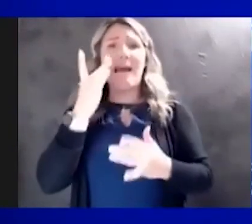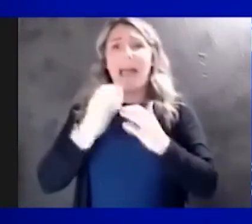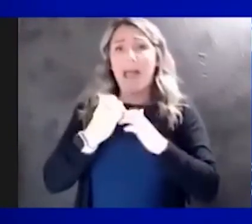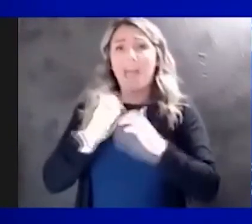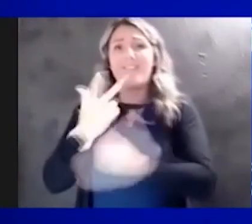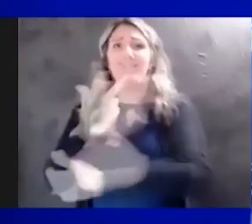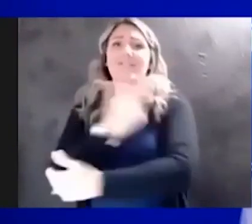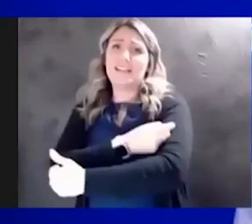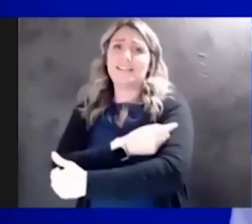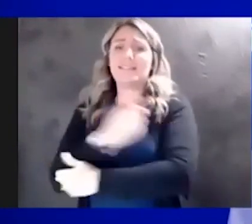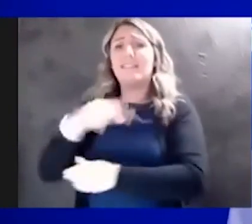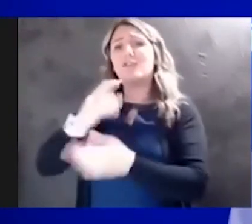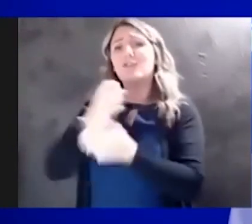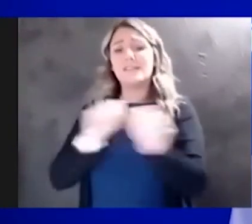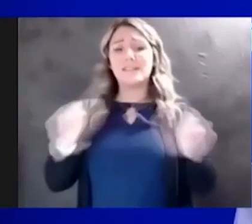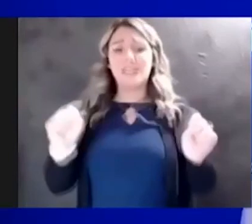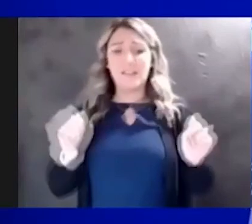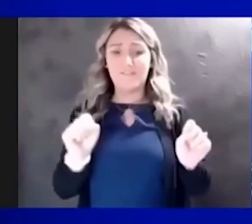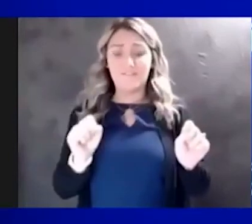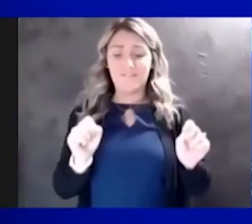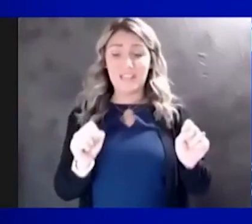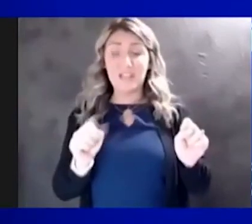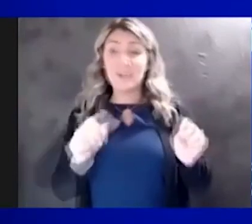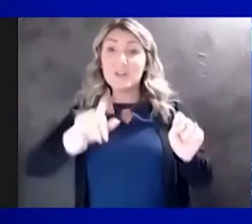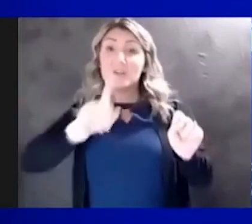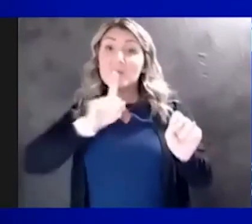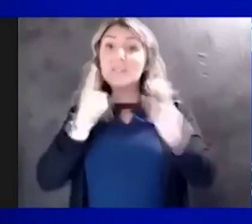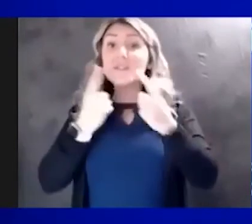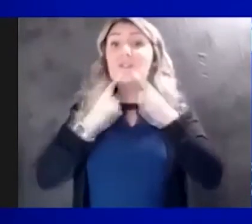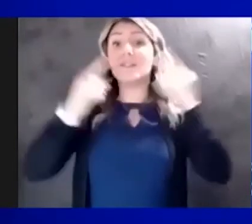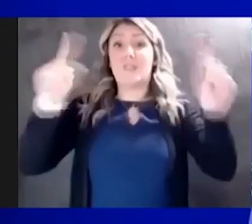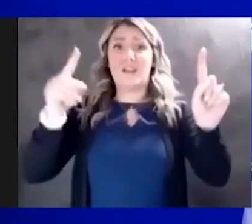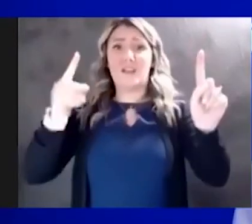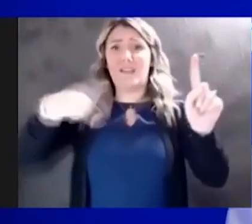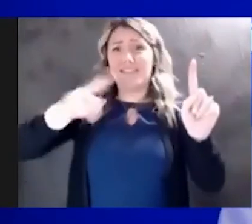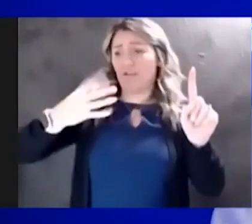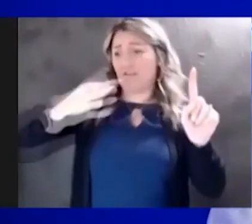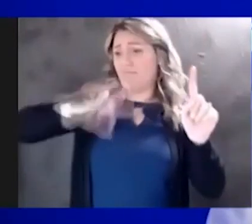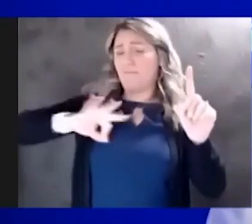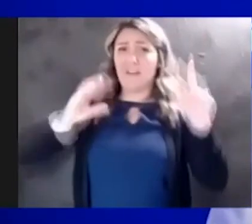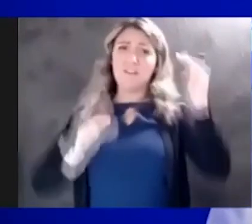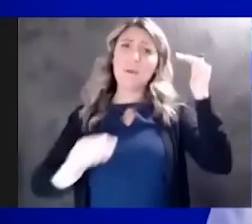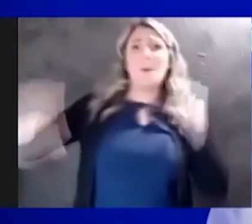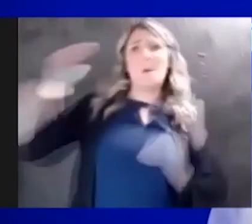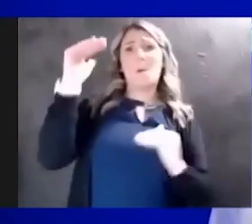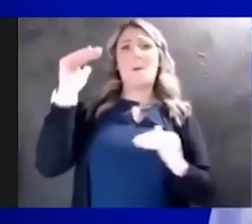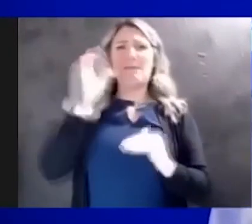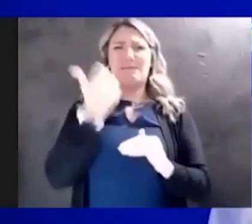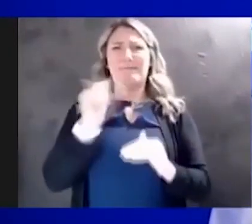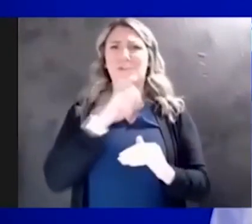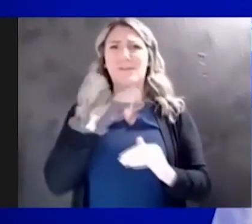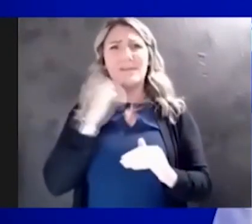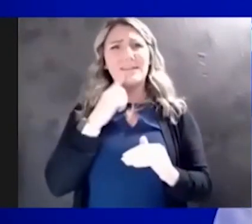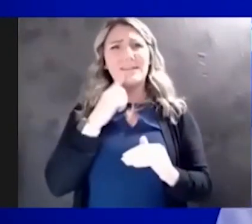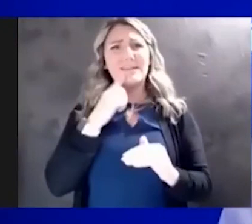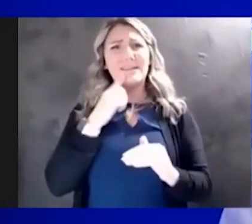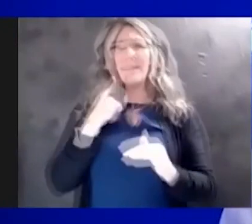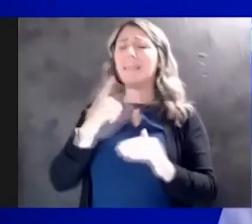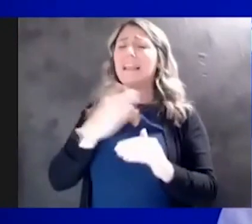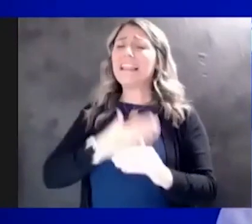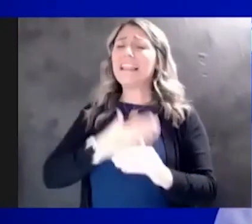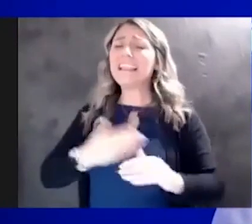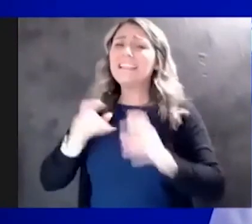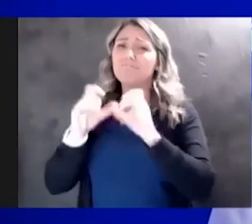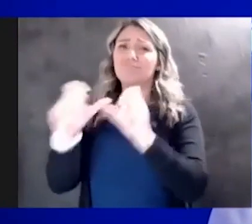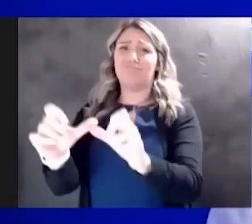safe. They are effective. Their benefits significantly outweigh any risk, so please continue to get vaccinated, and we'll keep